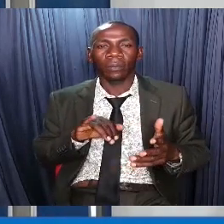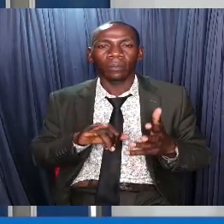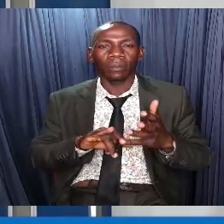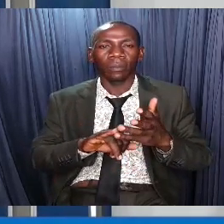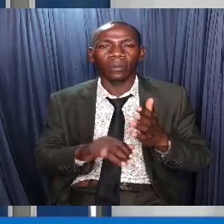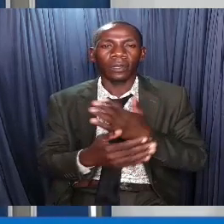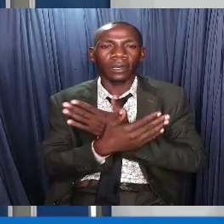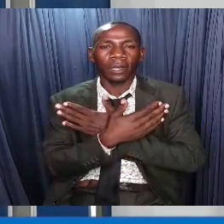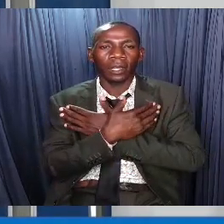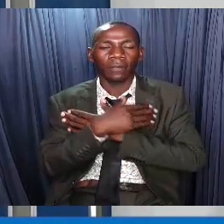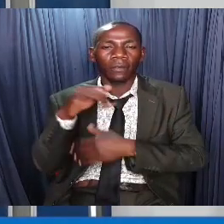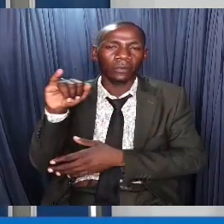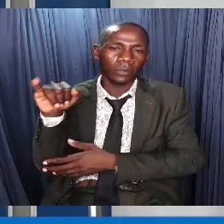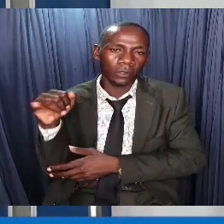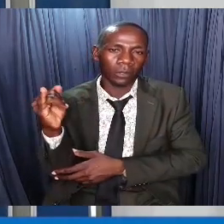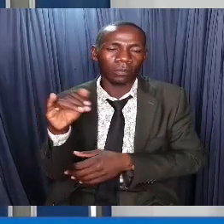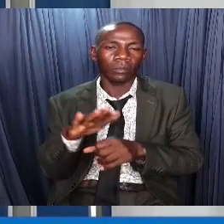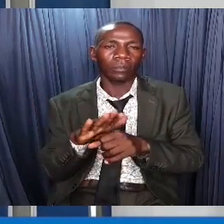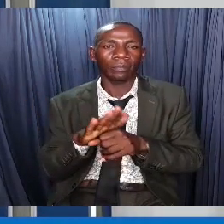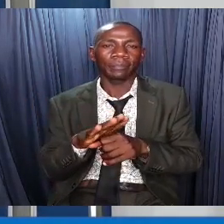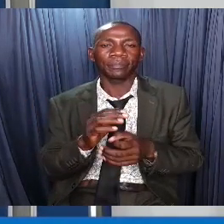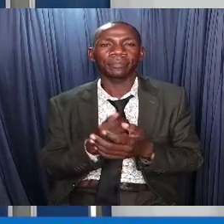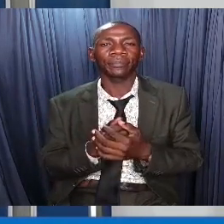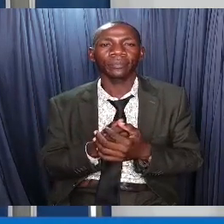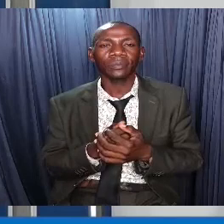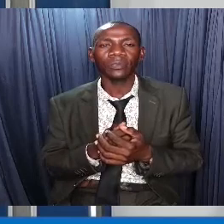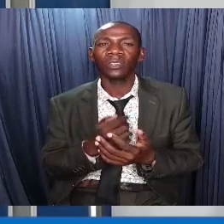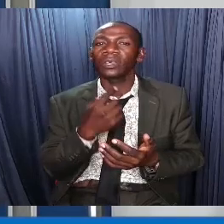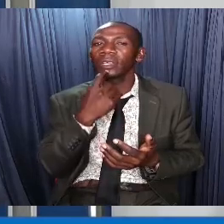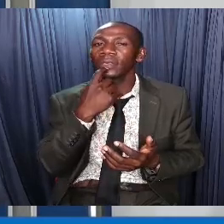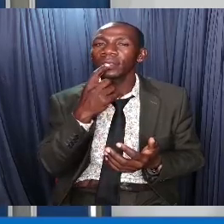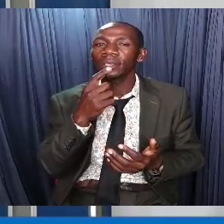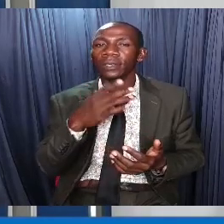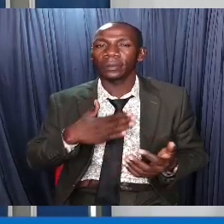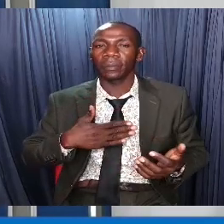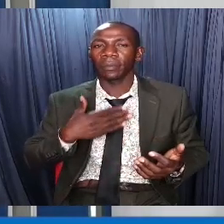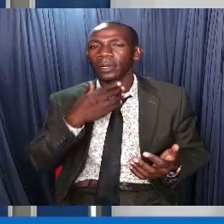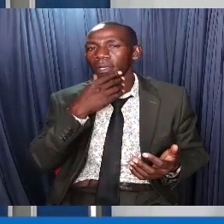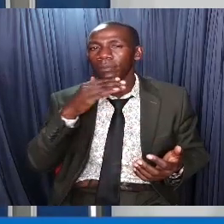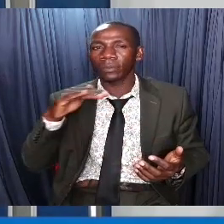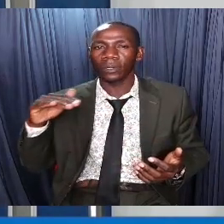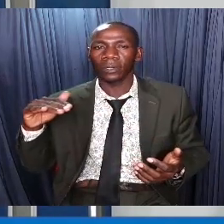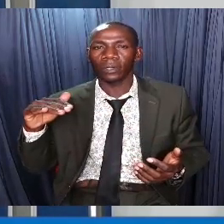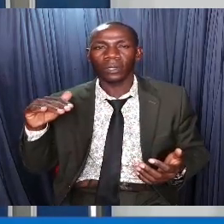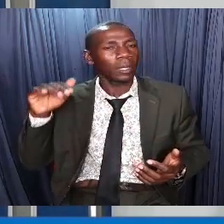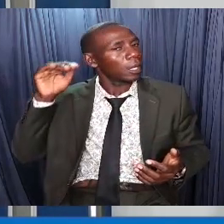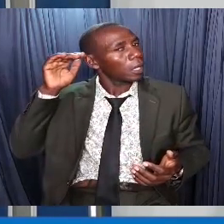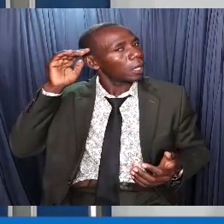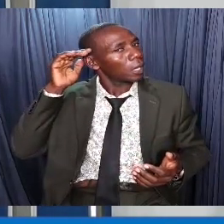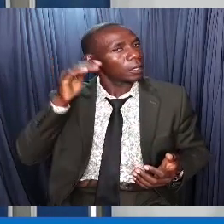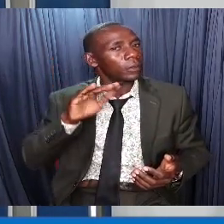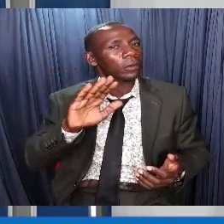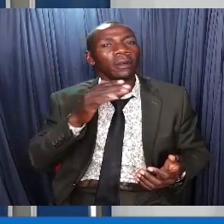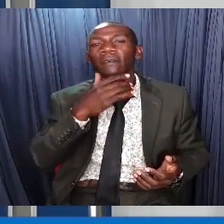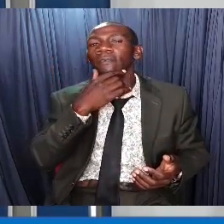anapenda Yakobo. Rebecca loved Jacob. Akamwambia mwanangu, She told the boy, nimesikia baba yako